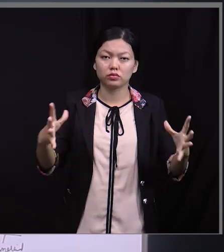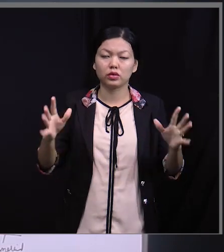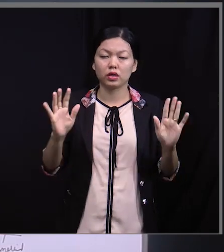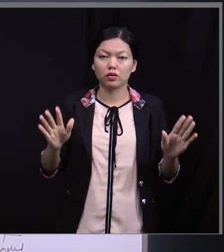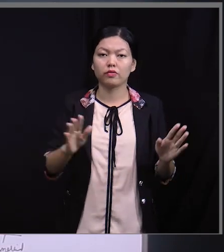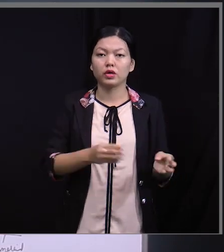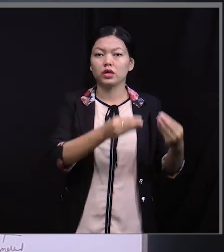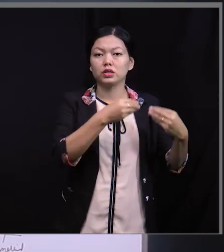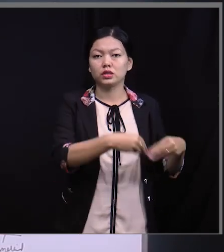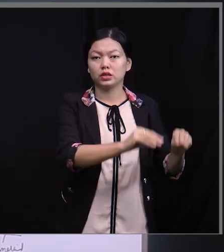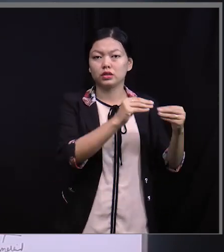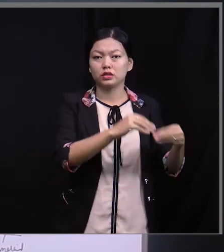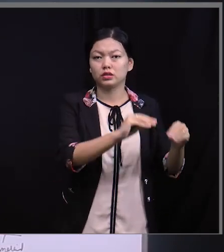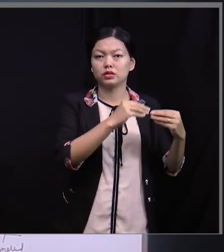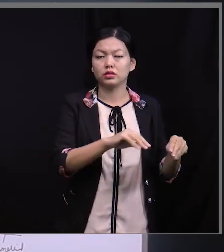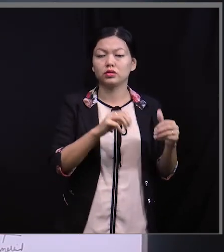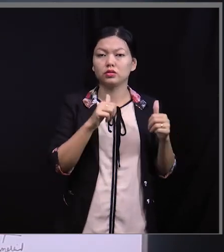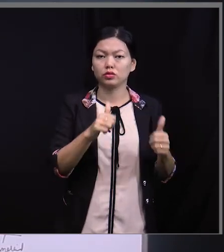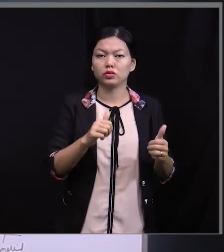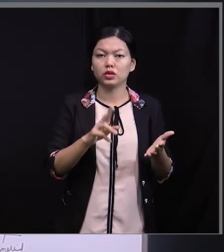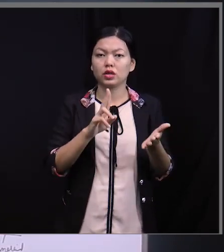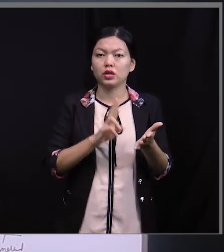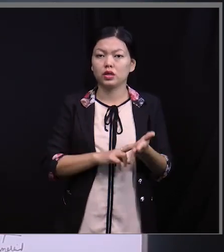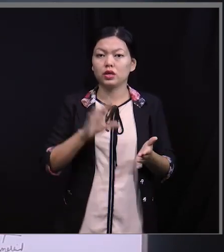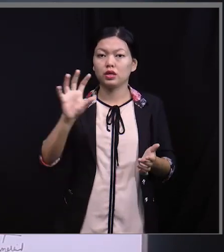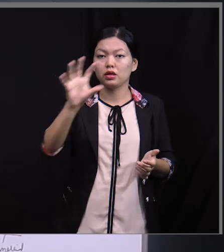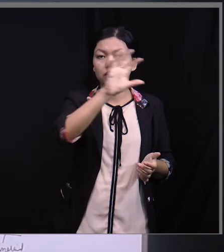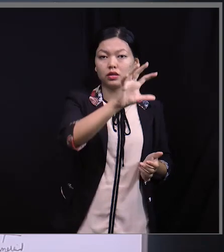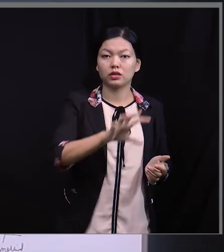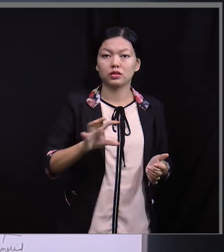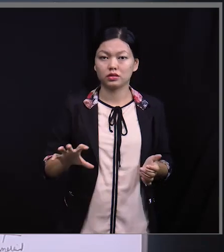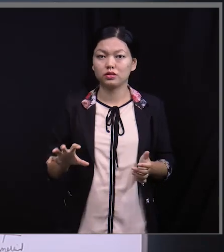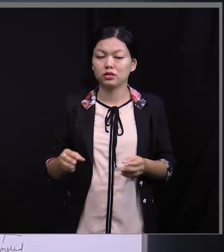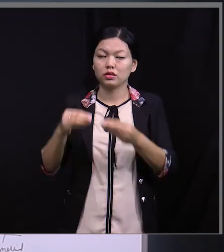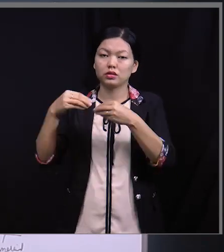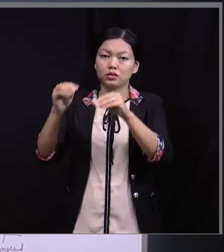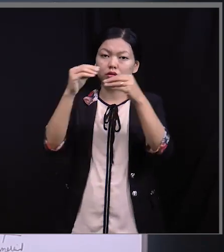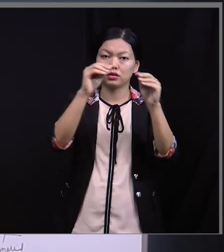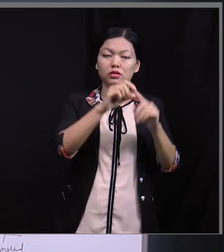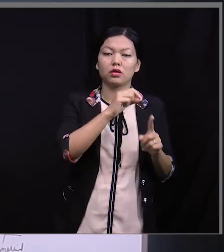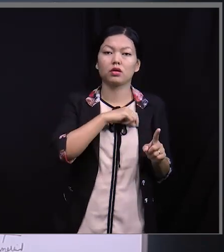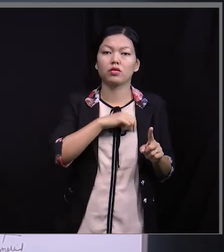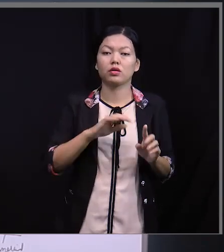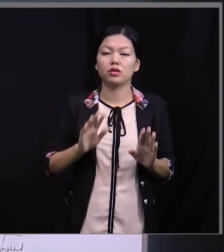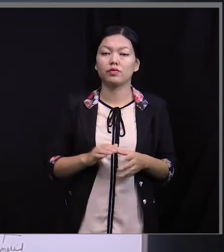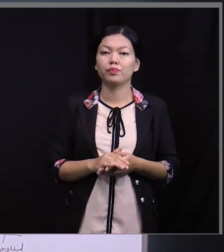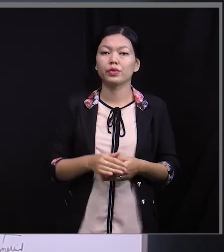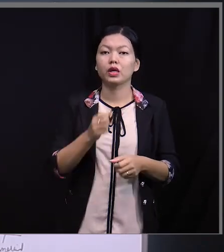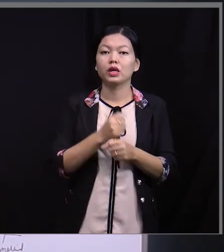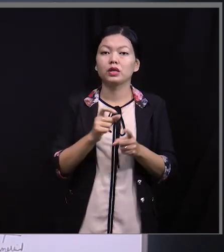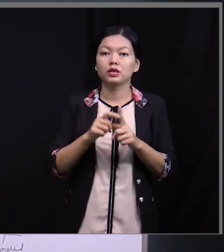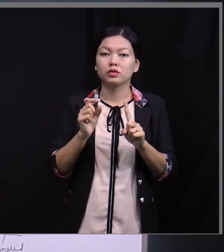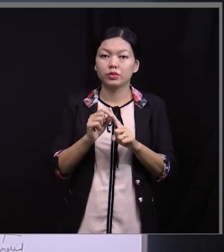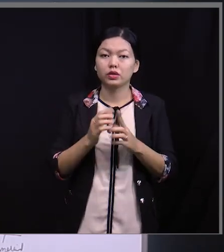domestic product and gross national product. If there is increase in GDP and GNP, it will ultimately lead to the